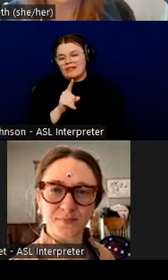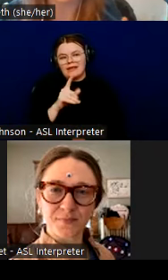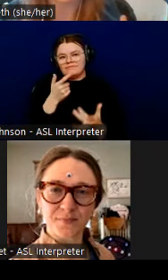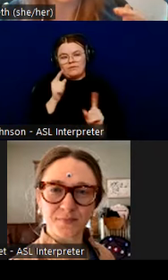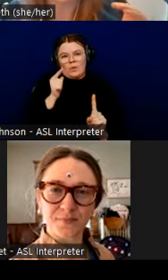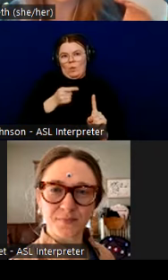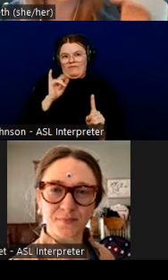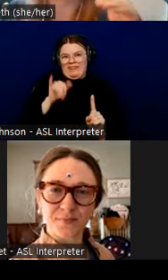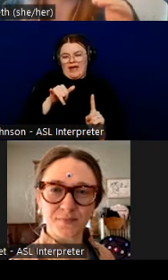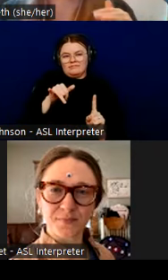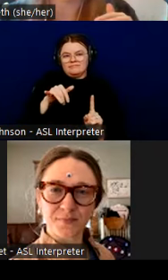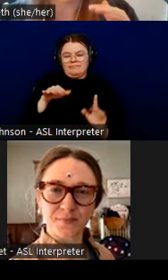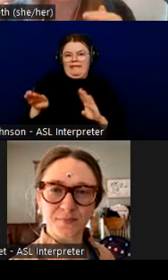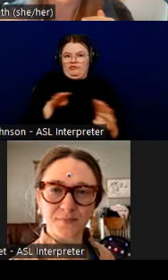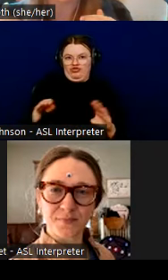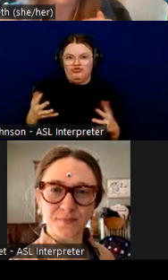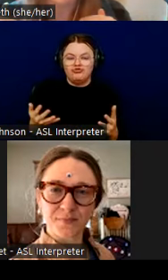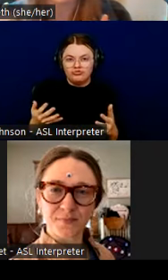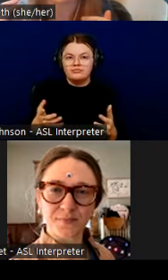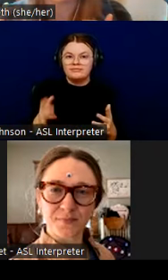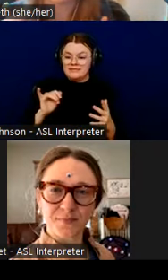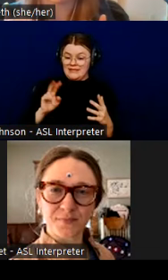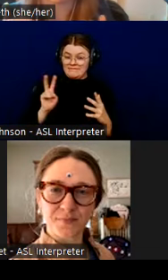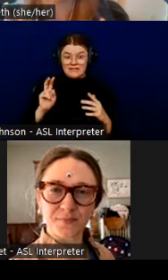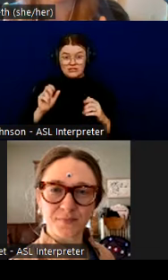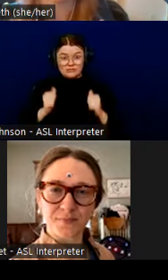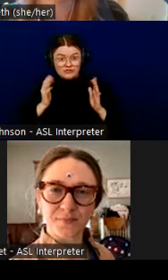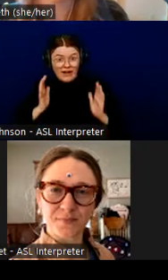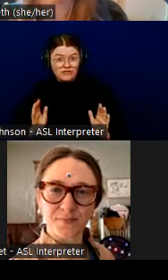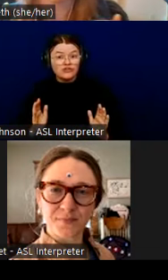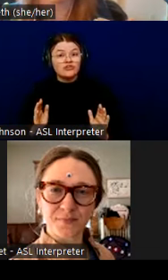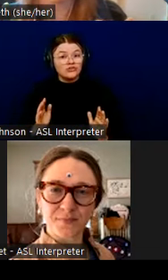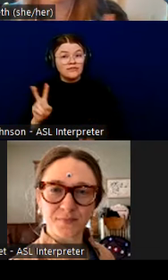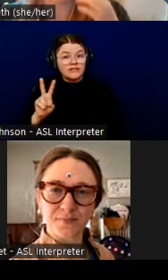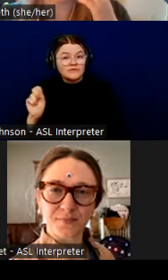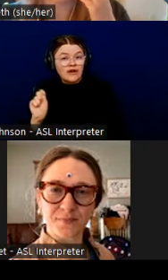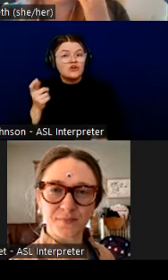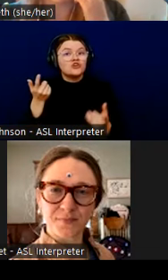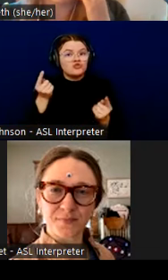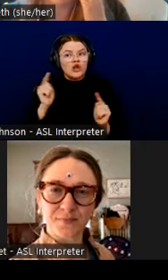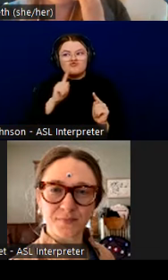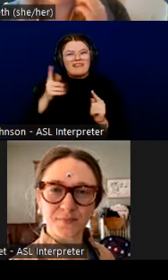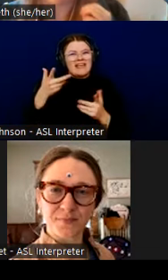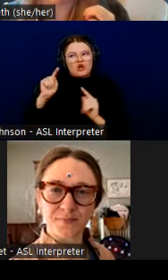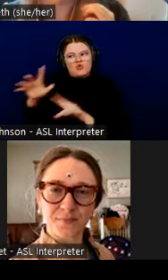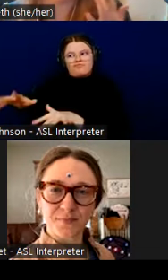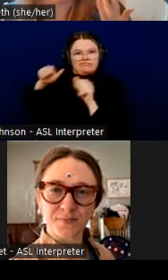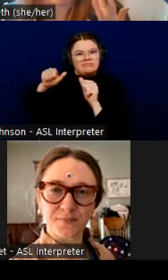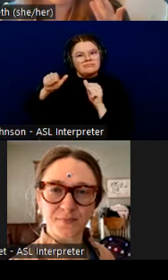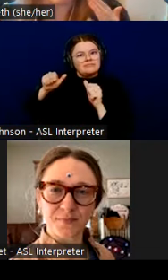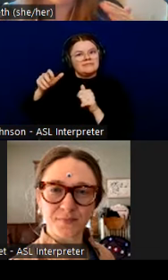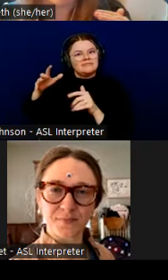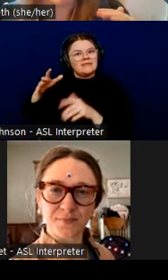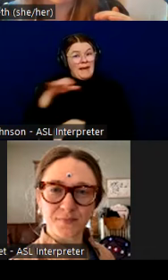try and get some of that power back that's been taken away from them over the course of an abusive relationship.